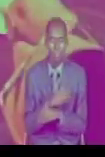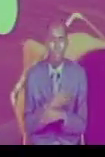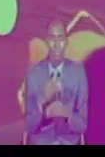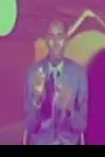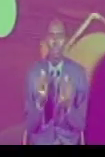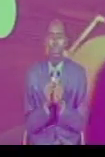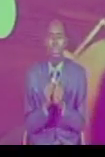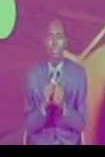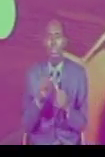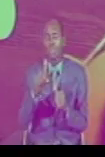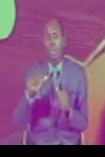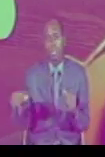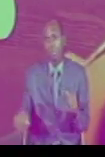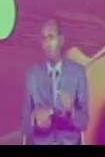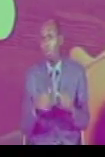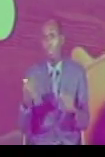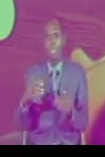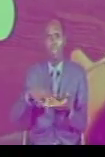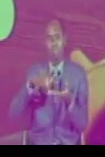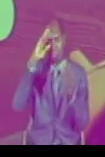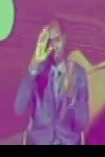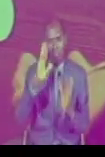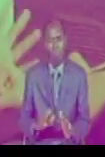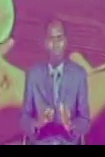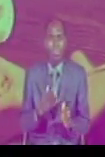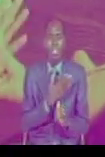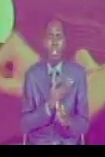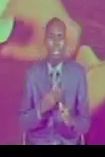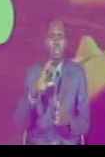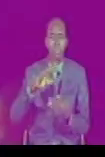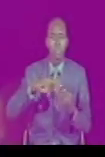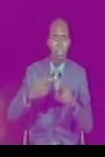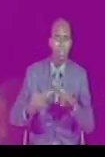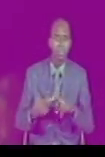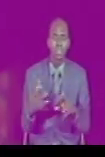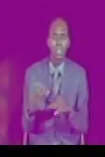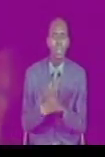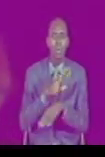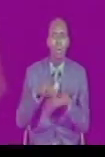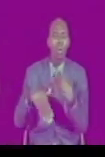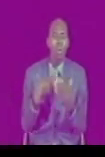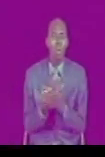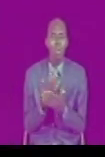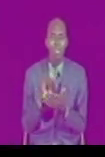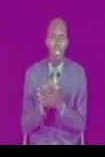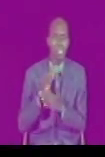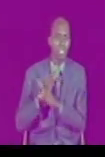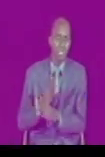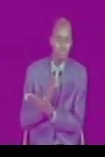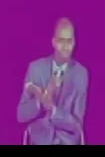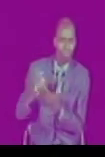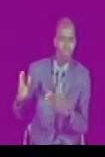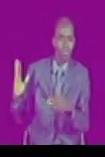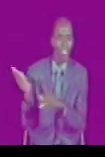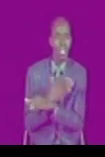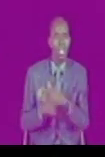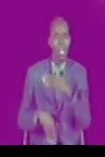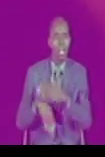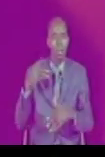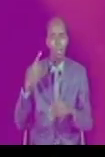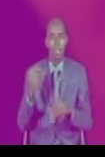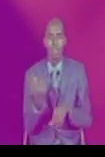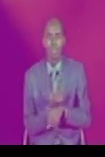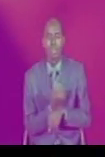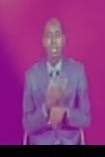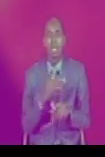student, between you and anybody, your relative, you take all the hindrances away, you cast out the stones, and then you're able